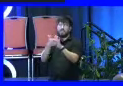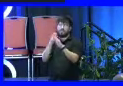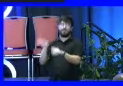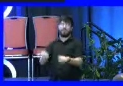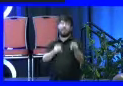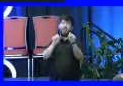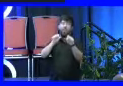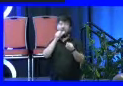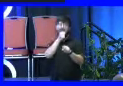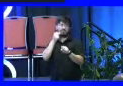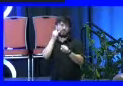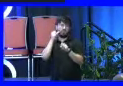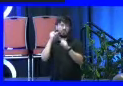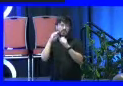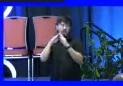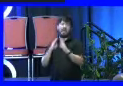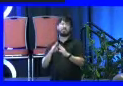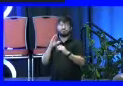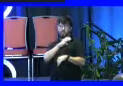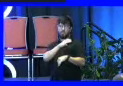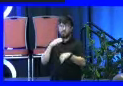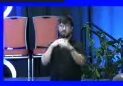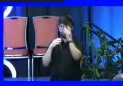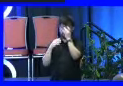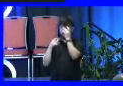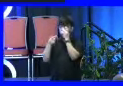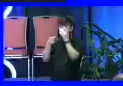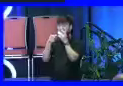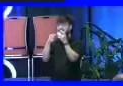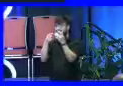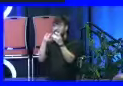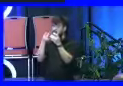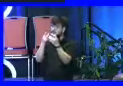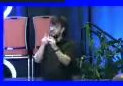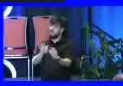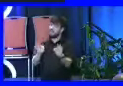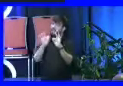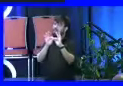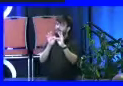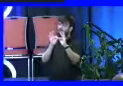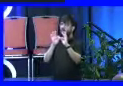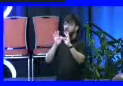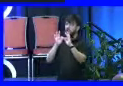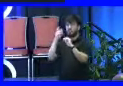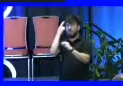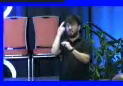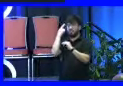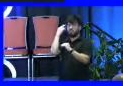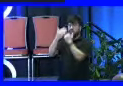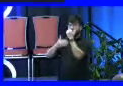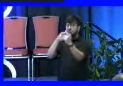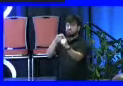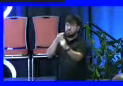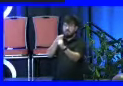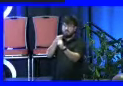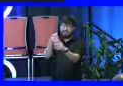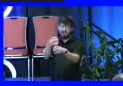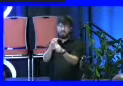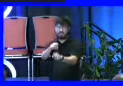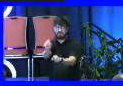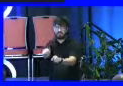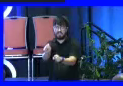Coalition. And so when I mentioned like the importance of finding your reasons to get to yes, we had to take back the question,